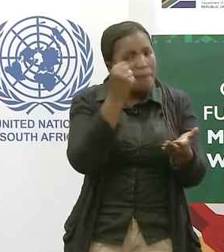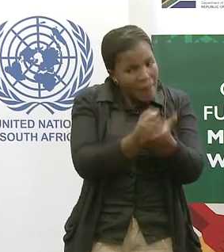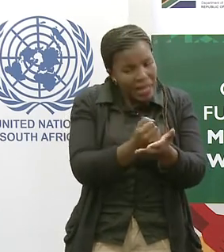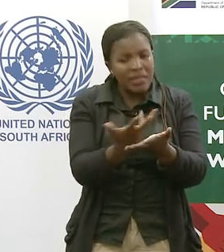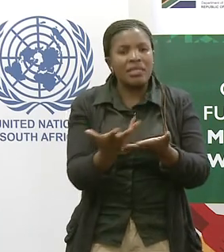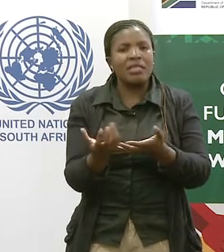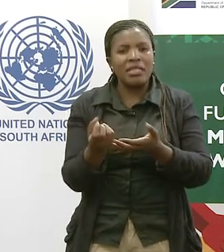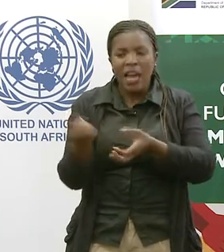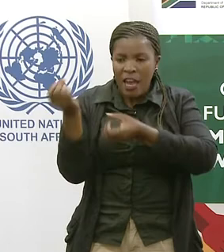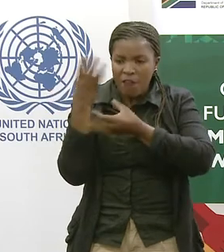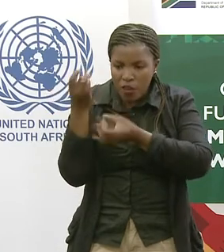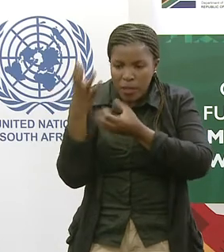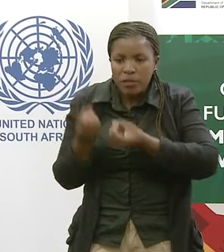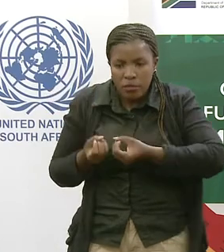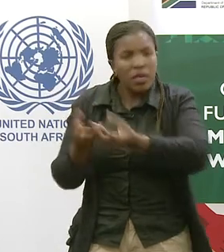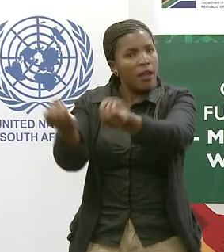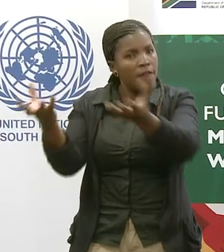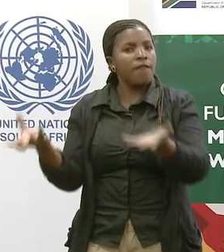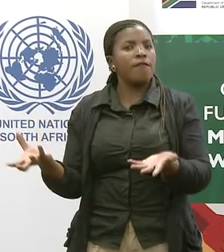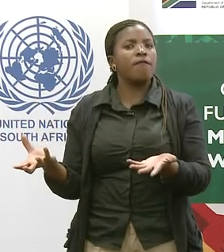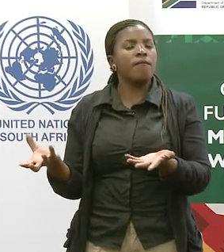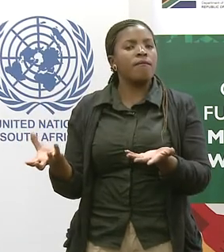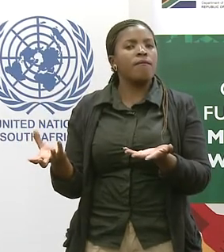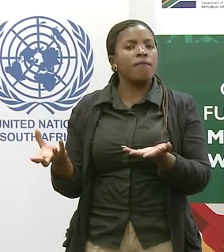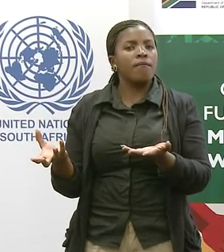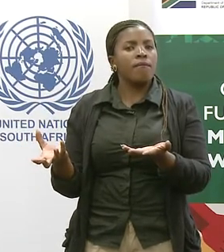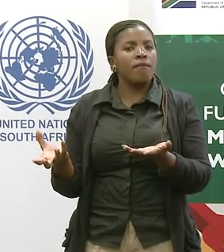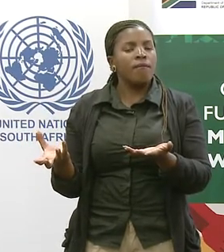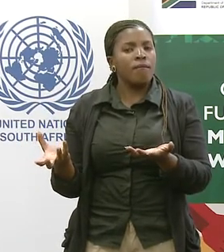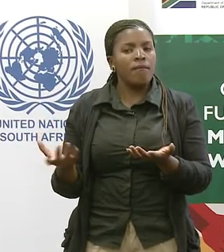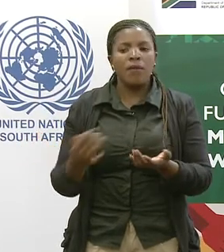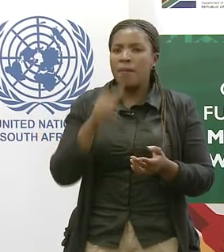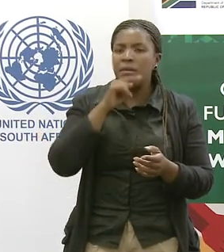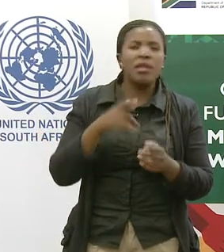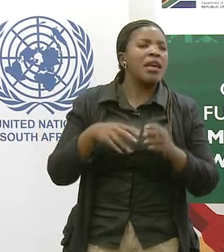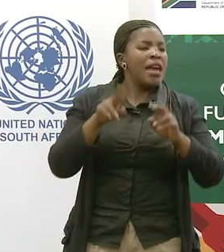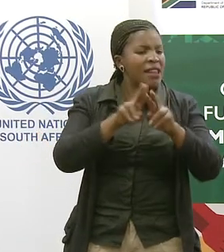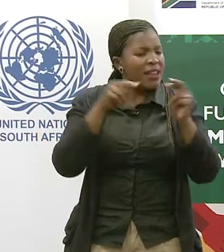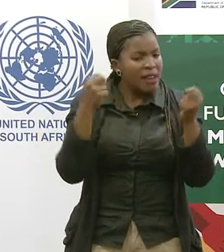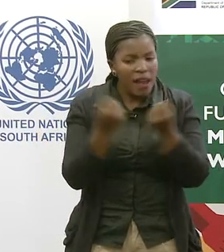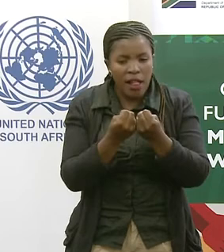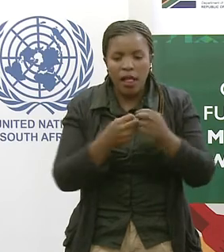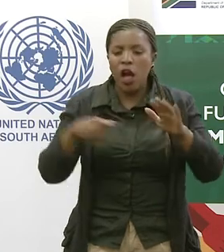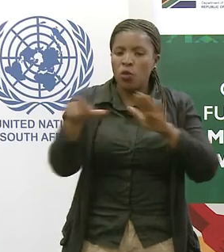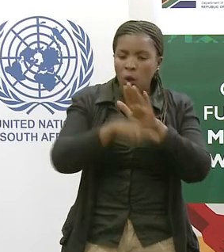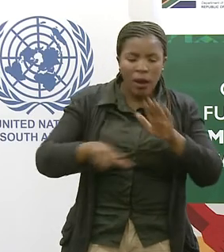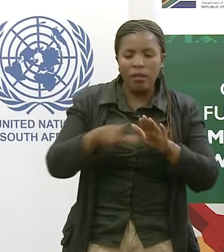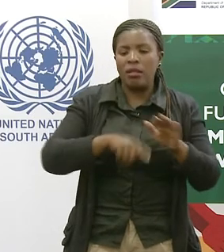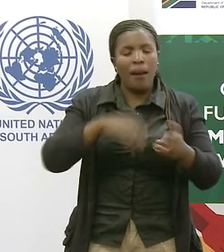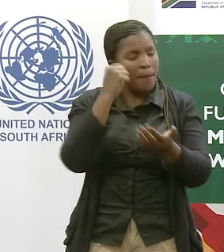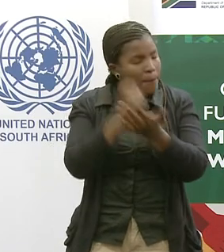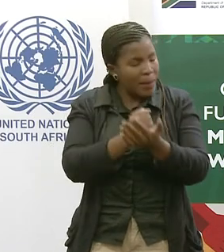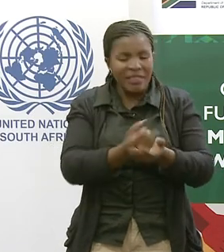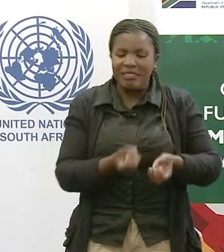the directories of the people in a particular municipality, it's not just at national level, at localities, so there must be mobilization at